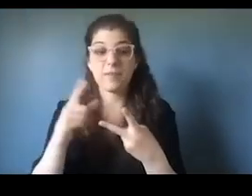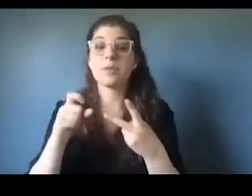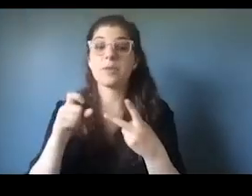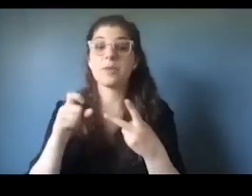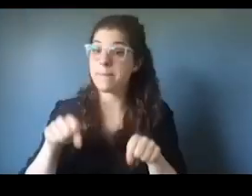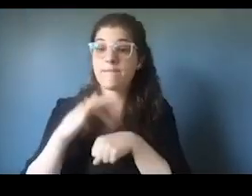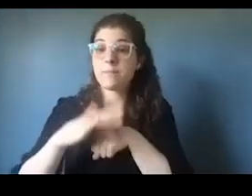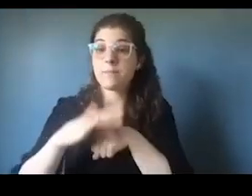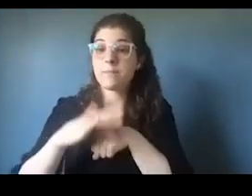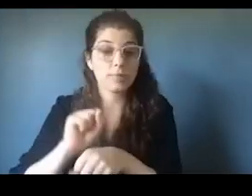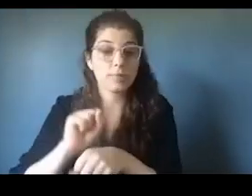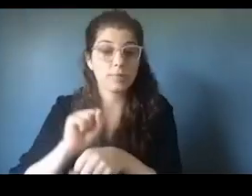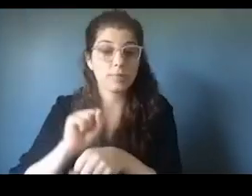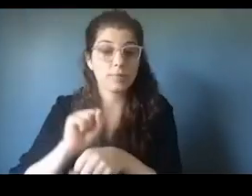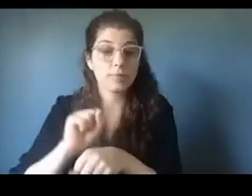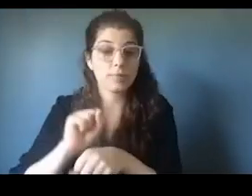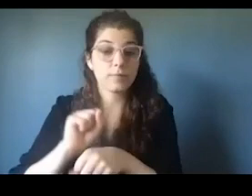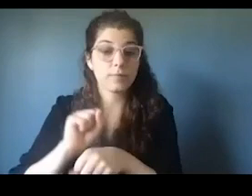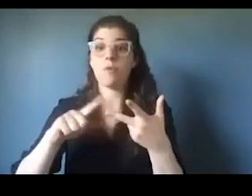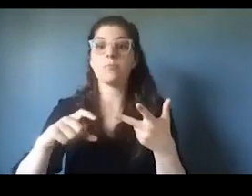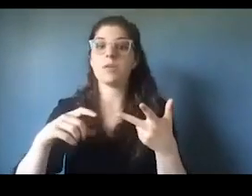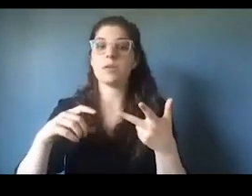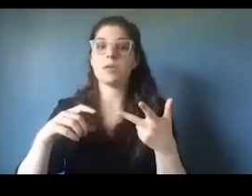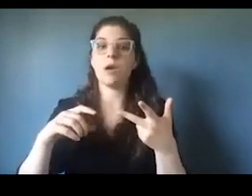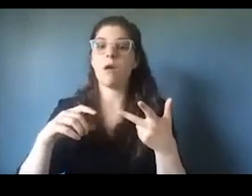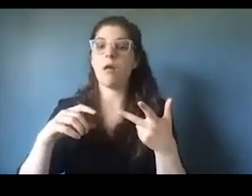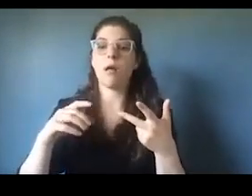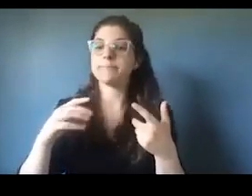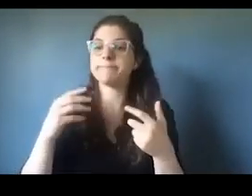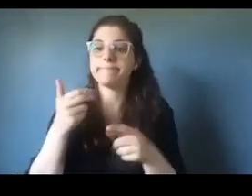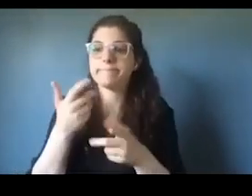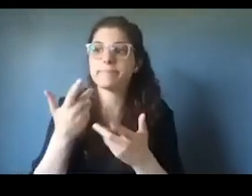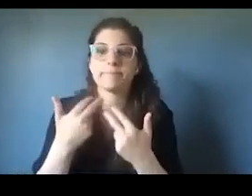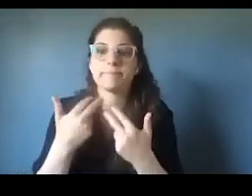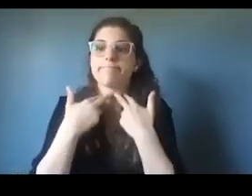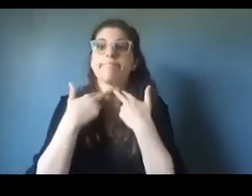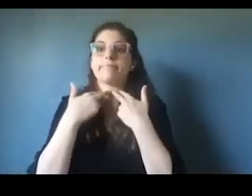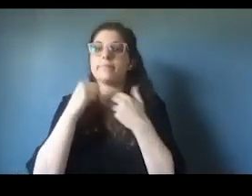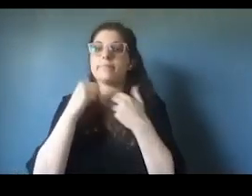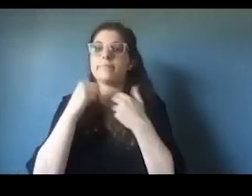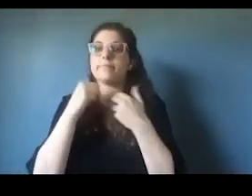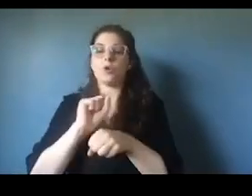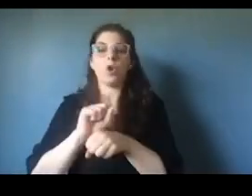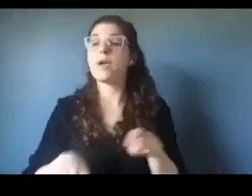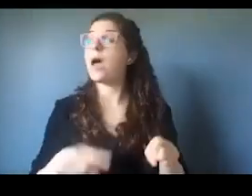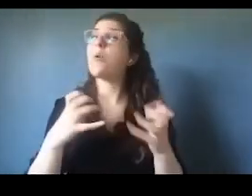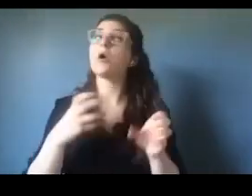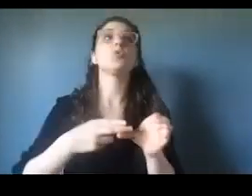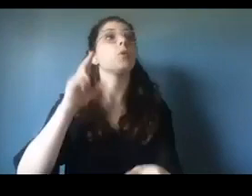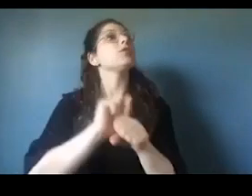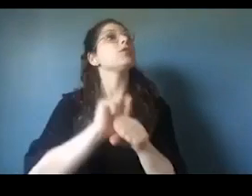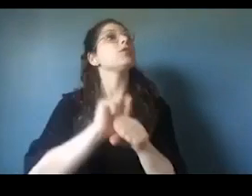The third is that you have to be involuntarily unemployed, so you can't have quit your job voluntarily and still be